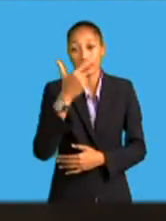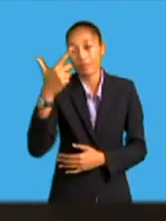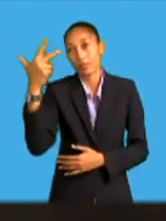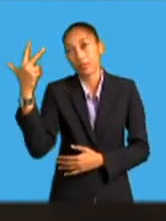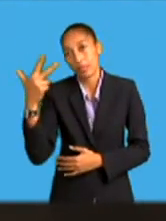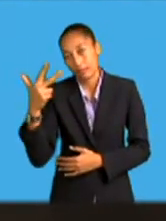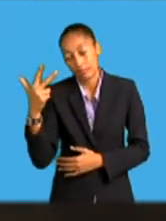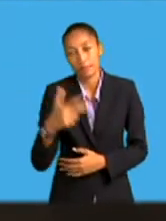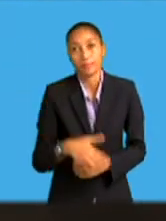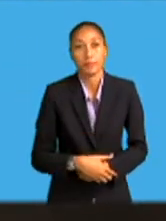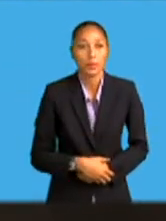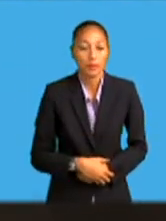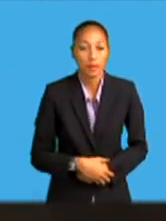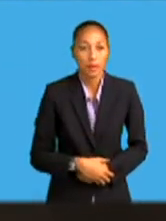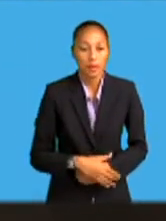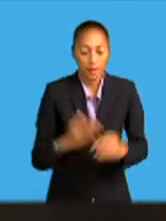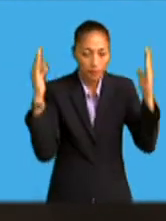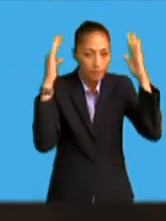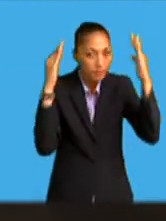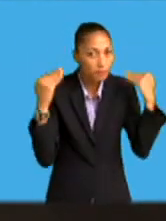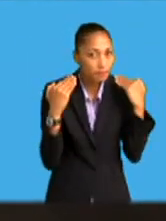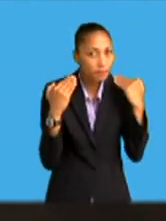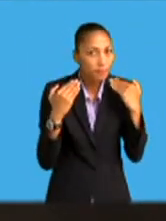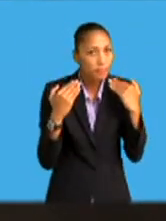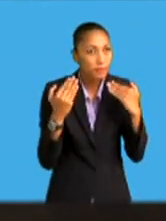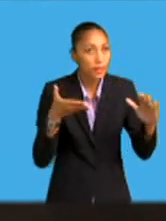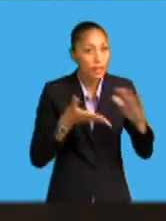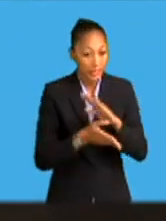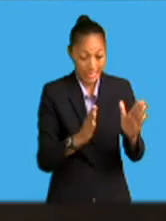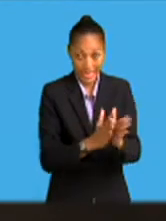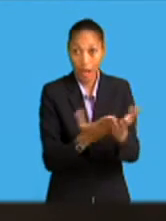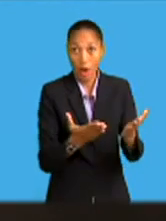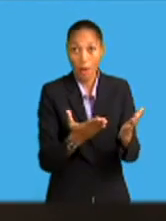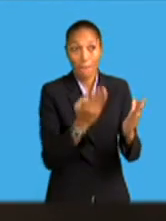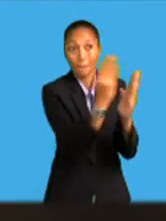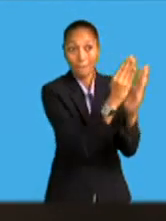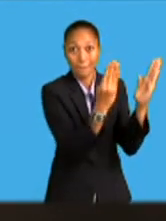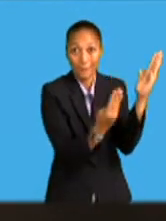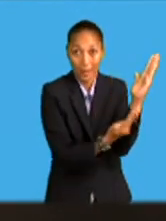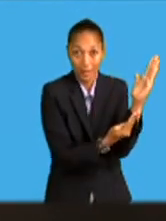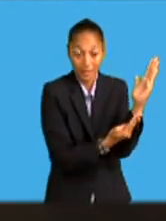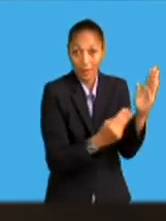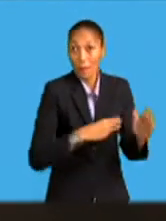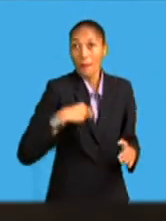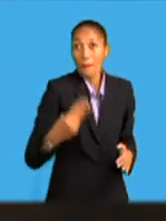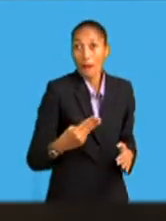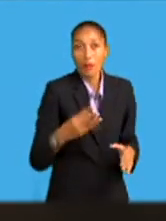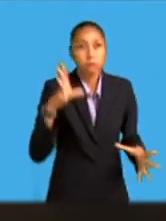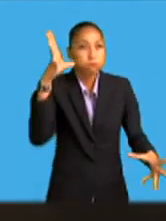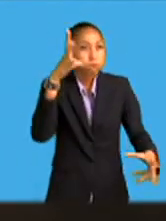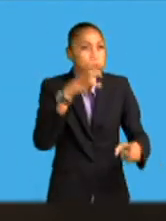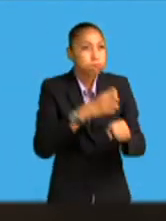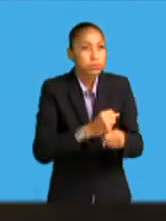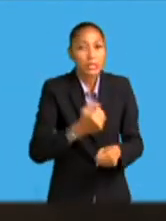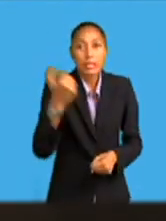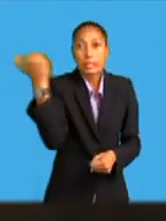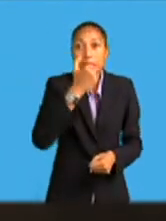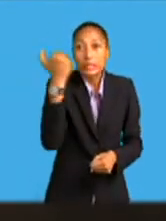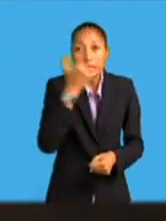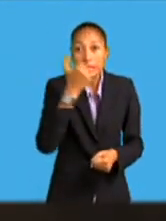2017-2030. Madam Speaker, under the current budget, my ministry received a total of $16